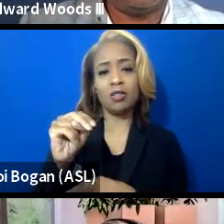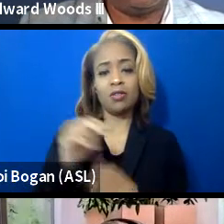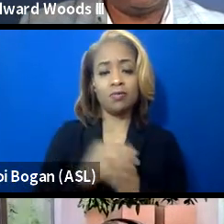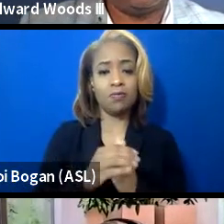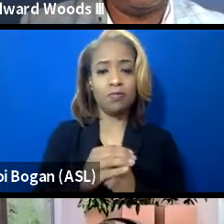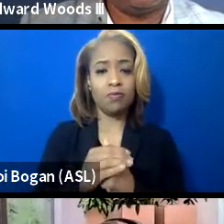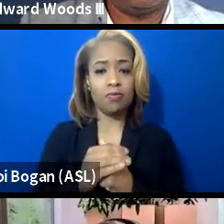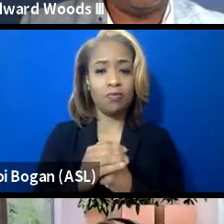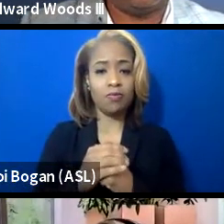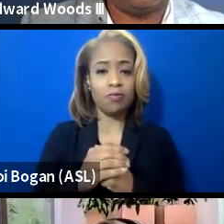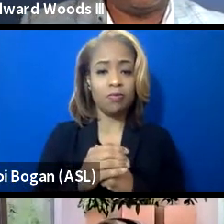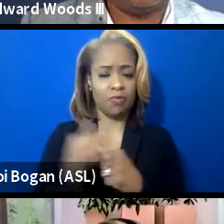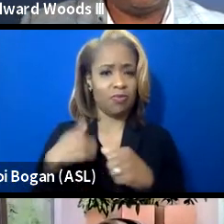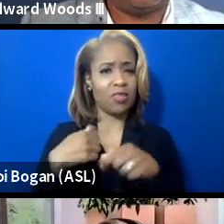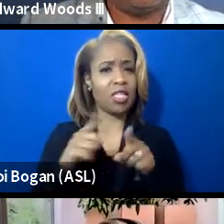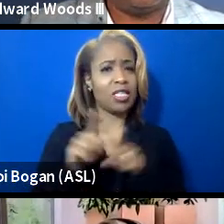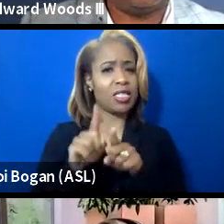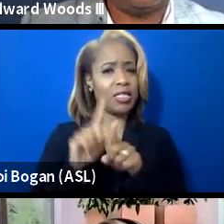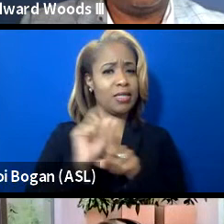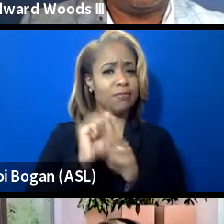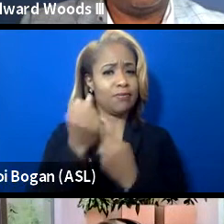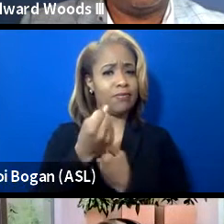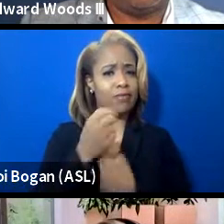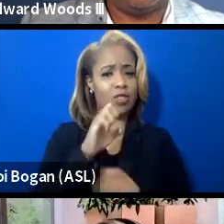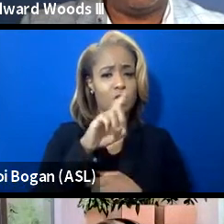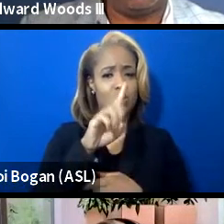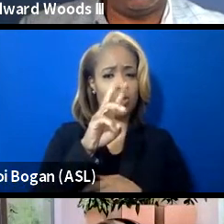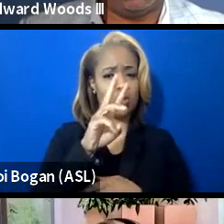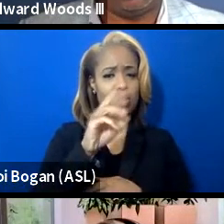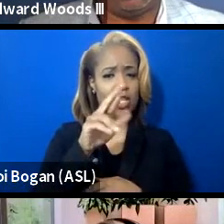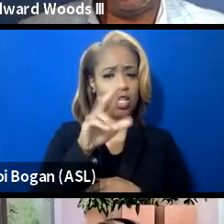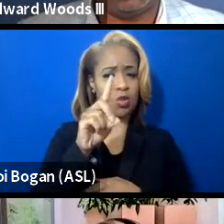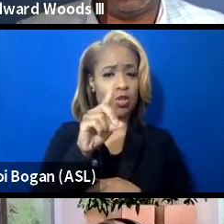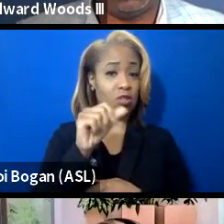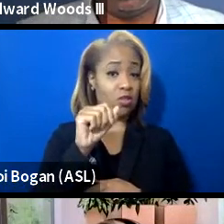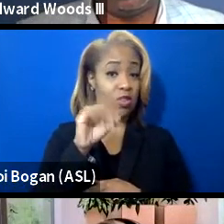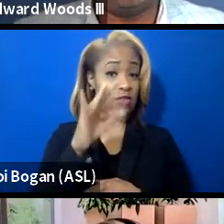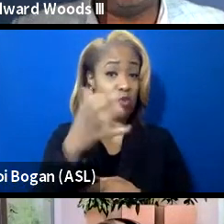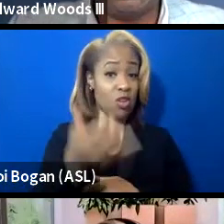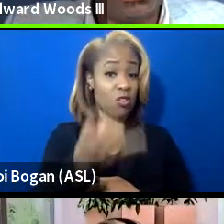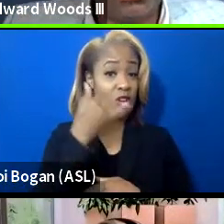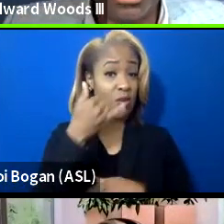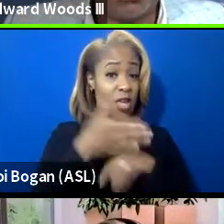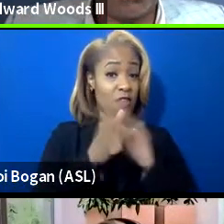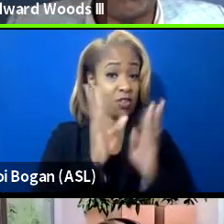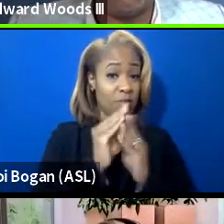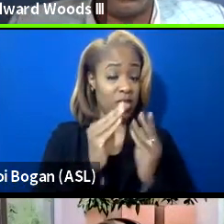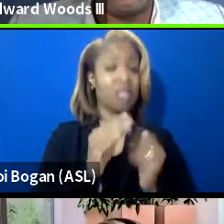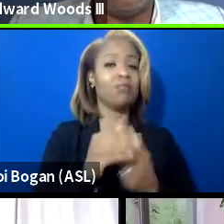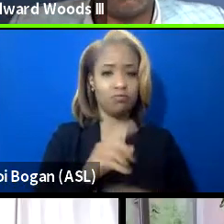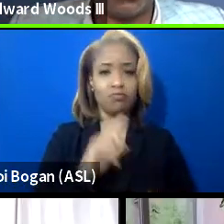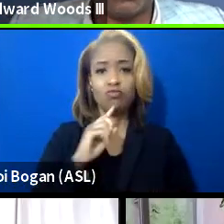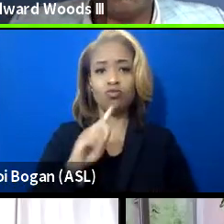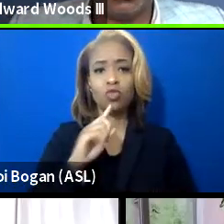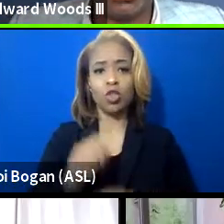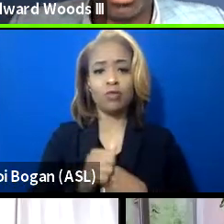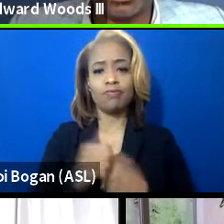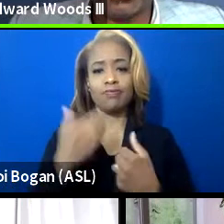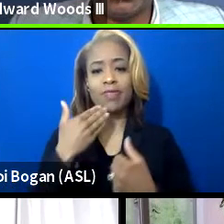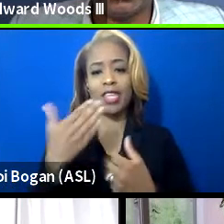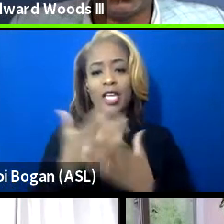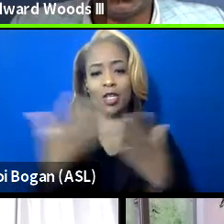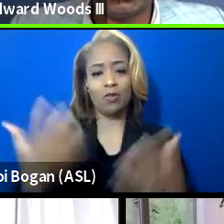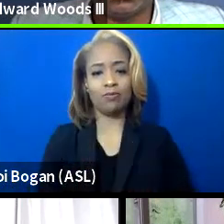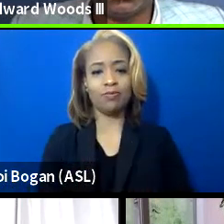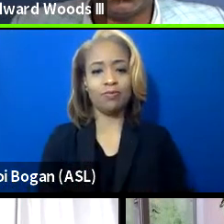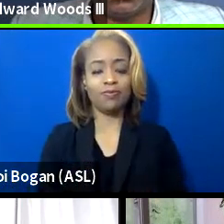Yeah, I'm in the same boat. So Edward, if you want to give me a call after the meeting or something, that would be sure. Not a problem. Thank you very much. Appreciate that.